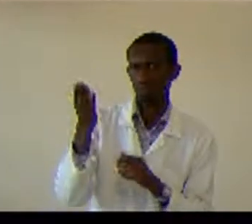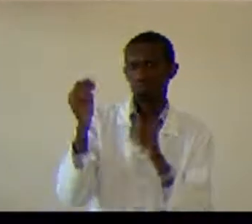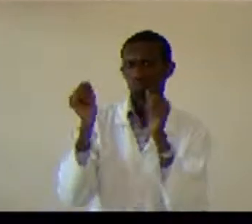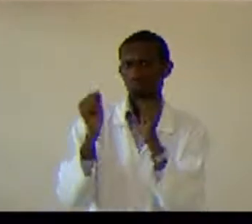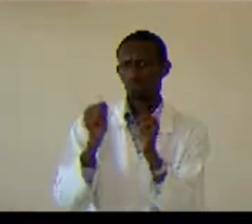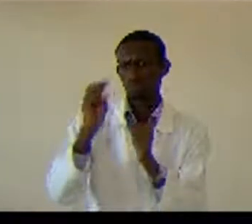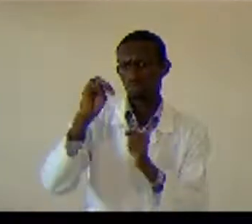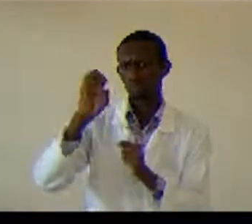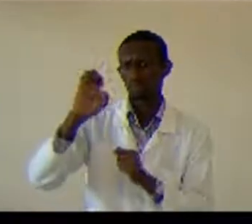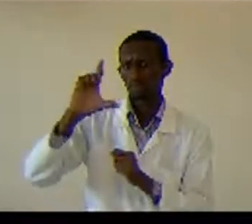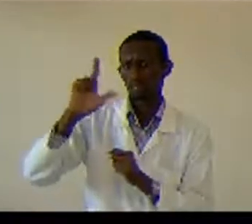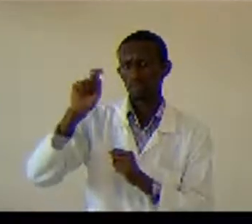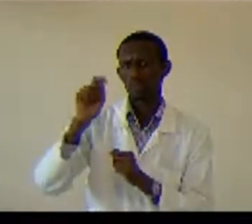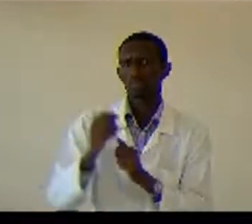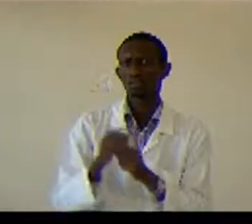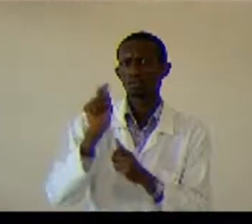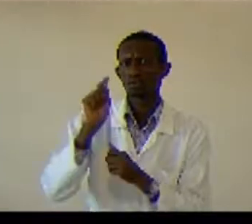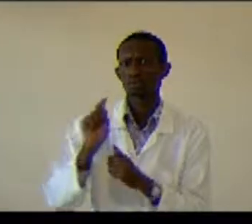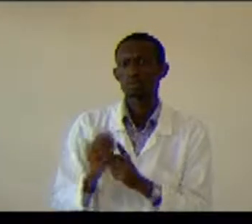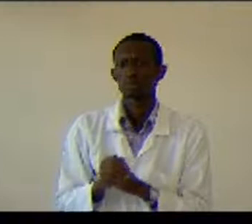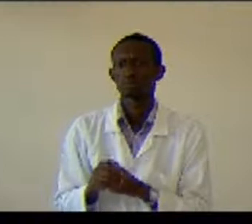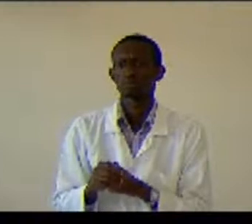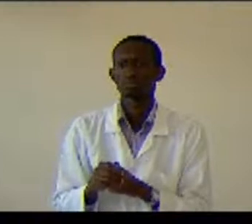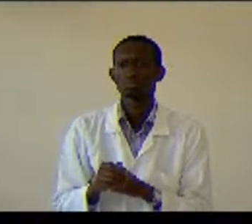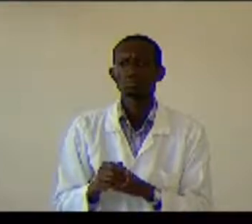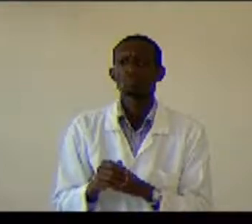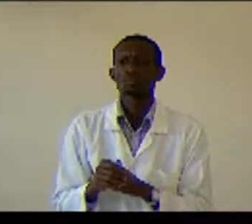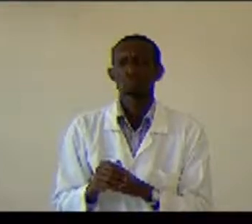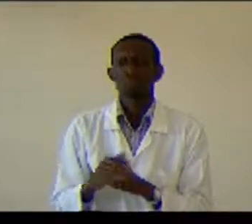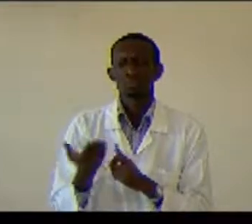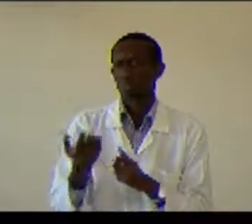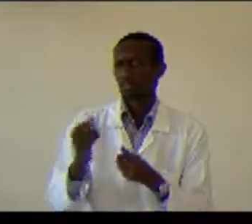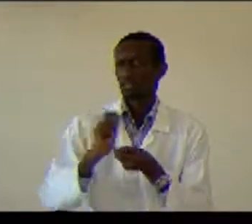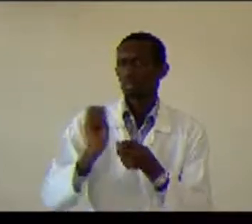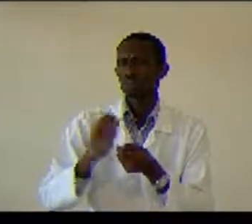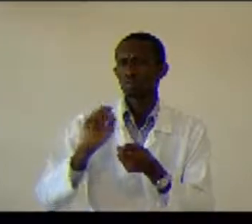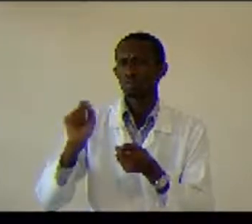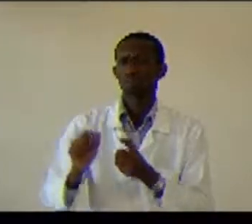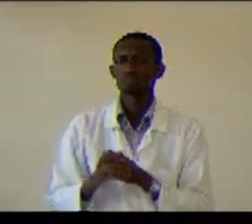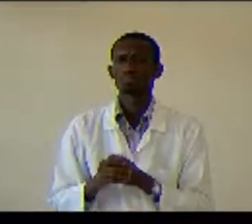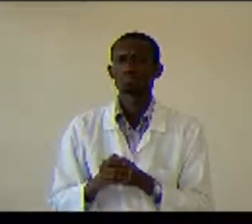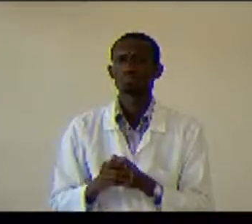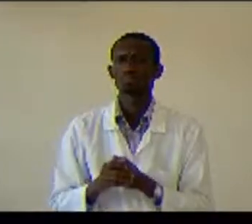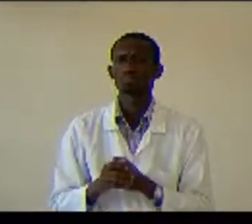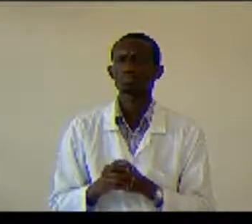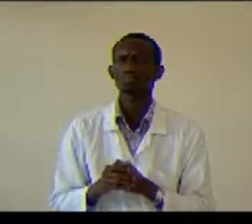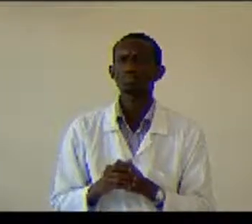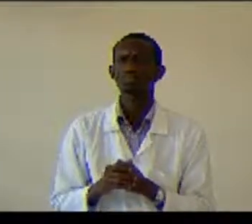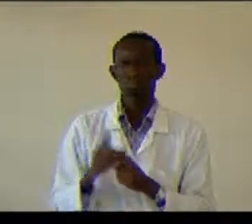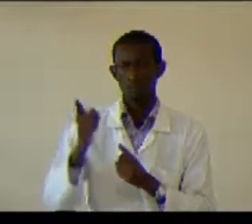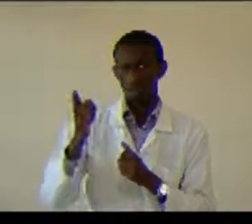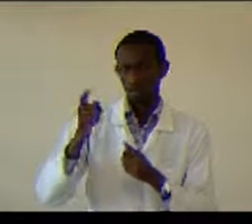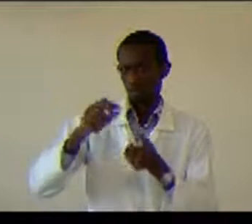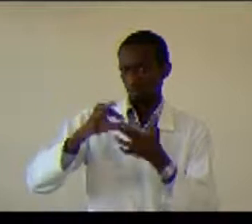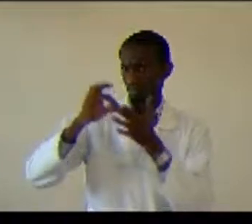MP. That's what it means. I didn't have enough space, so that's why I used those abbreviations. LV, specific latent heat of fusion, you